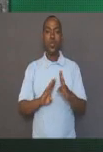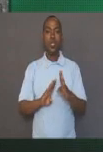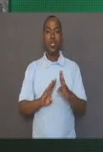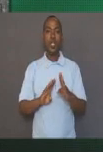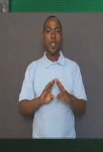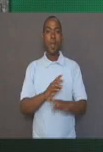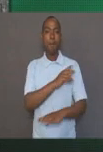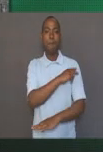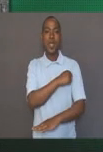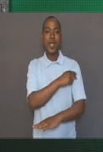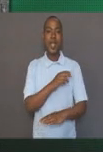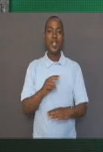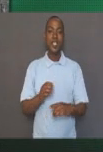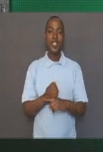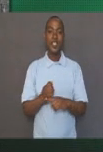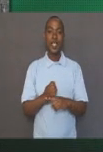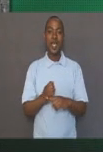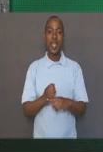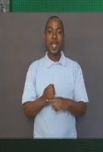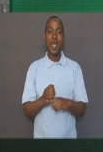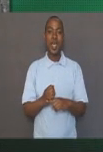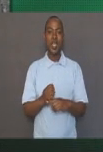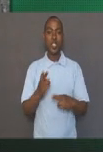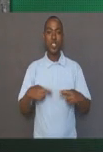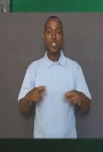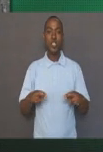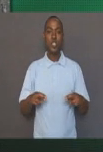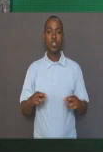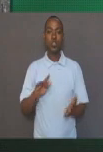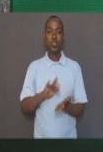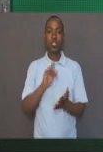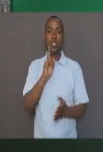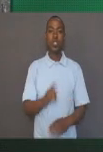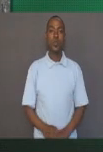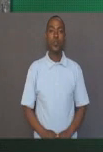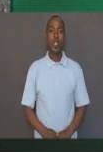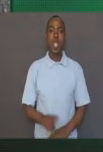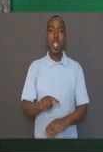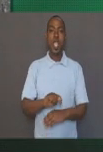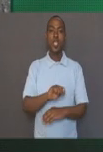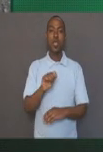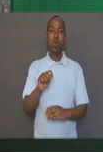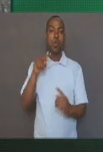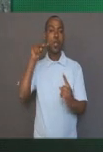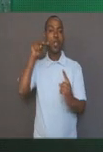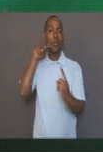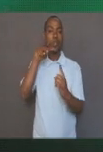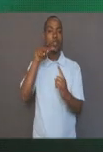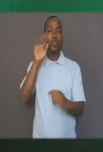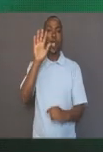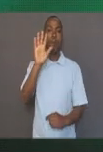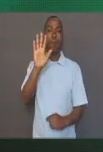and research. The institution focuses on 5 areas